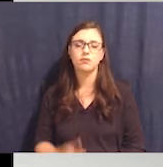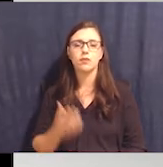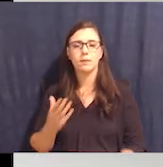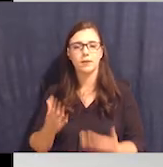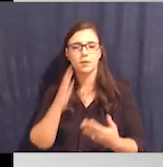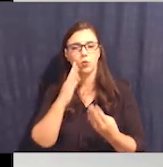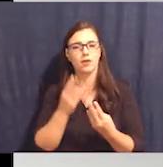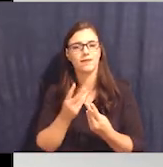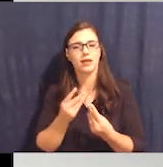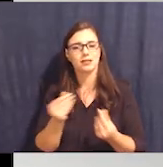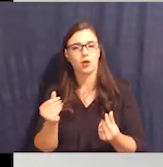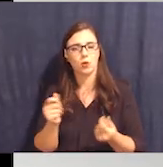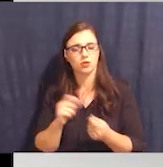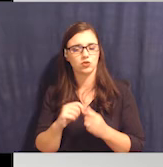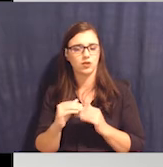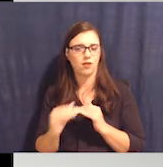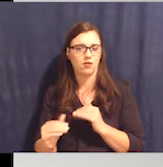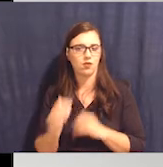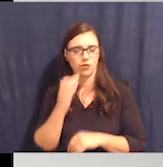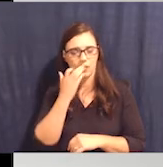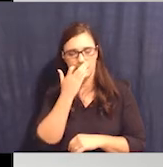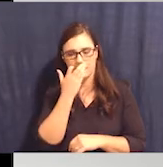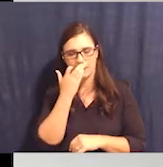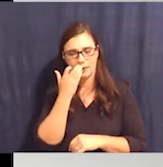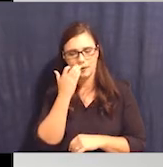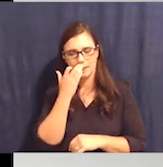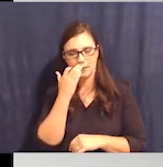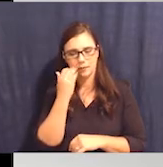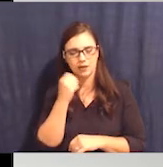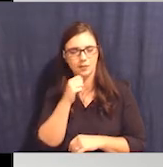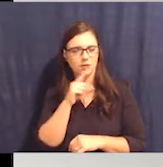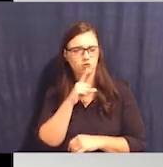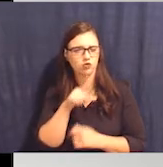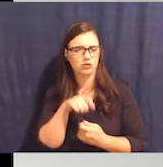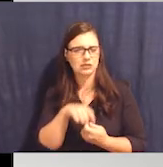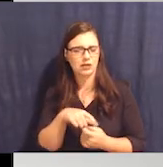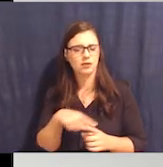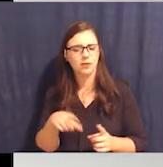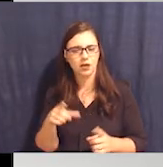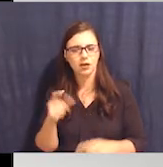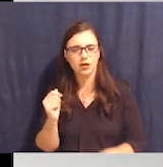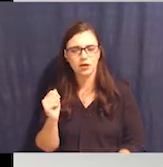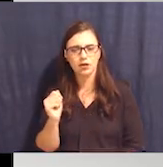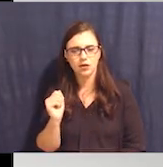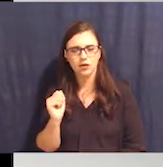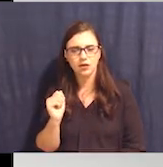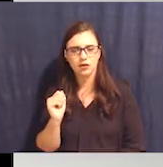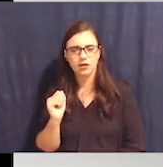It might phase out at certain levels. I'm not sure offhand, but